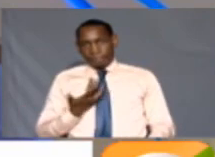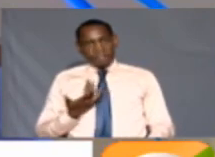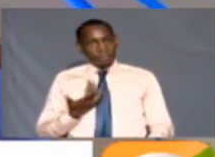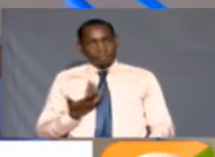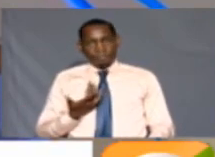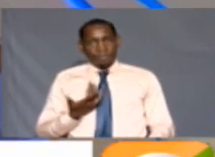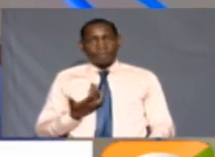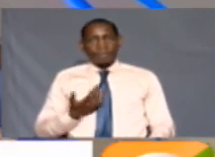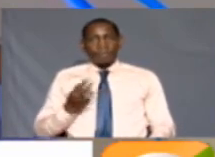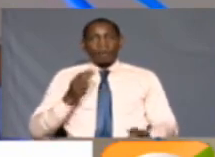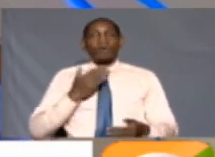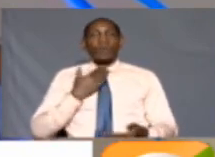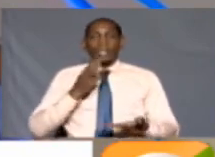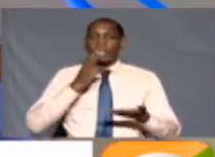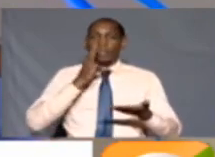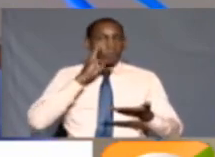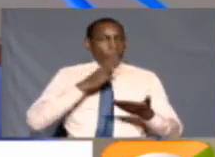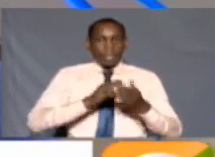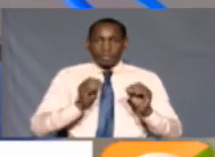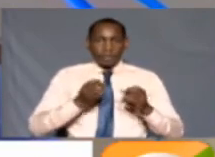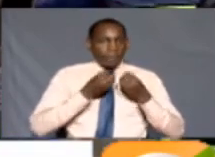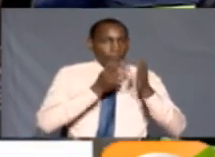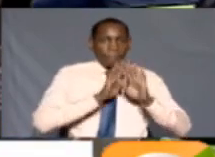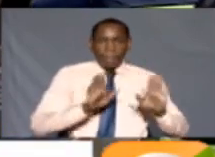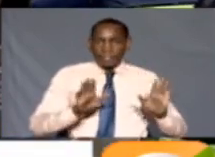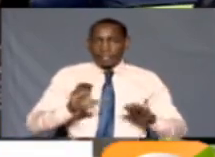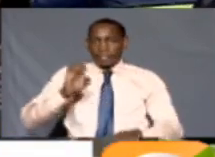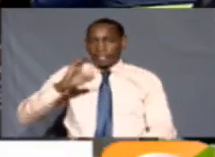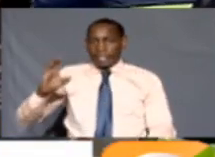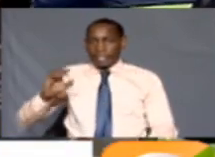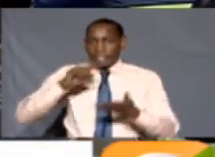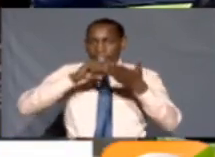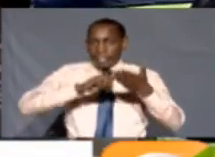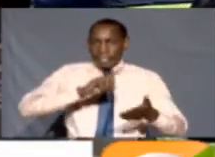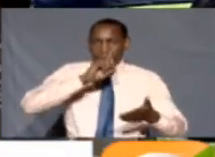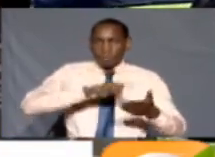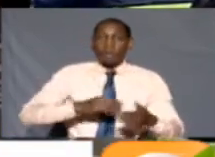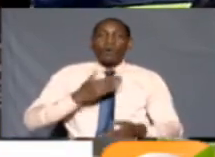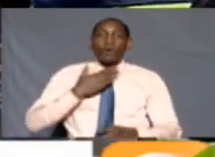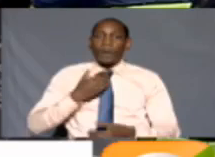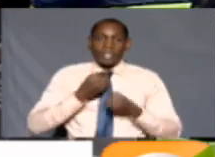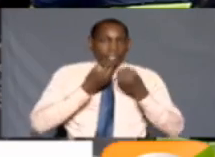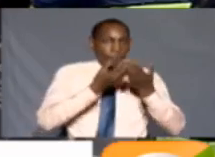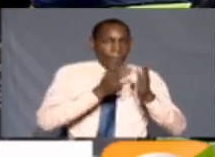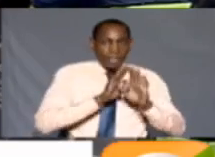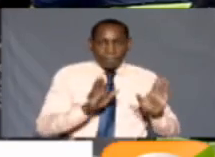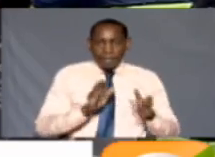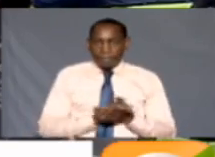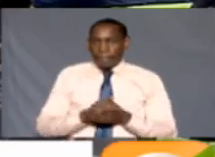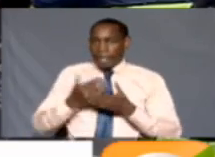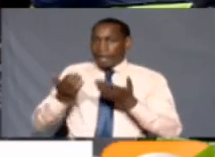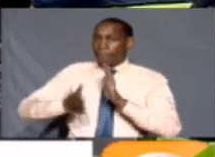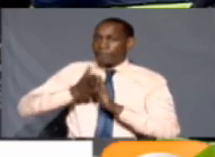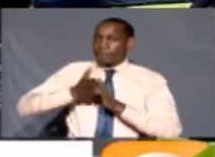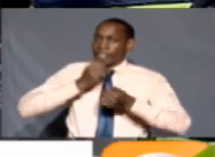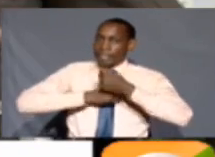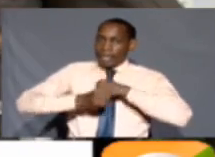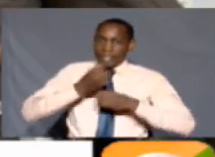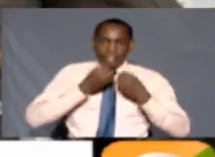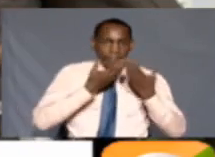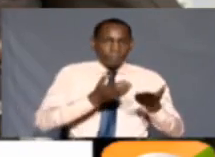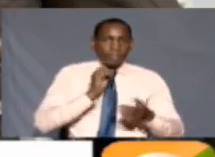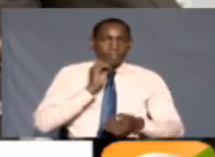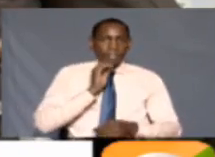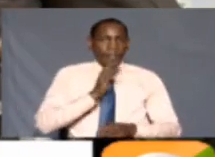up not becoming a witness. You just give us the information. Because at ESCC, we emphasize what we want is information. But how fast do you act on that information if